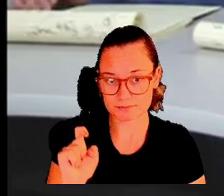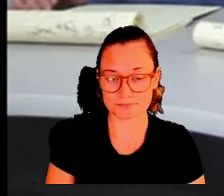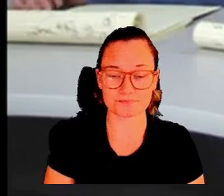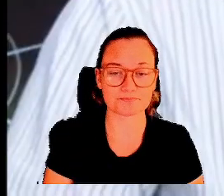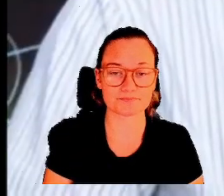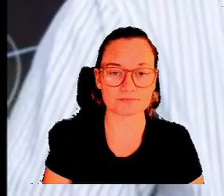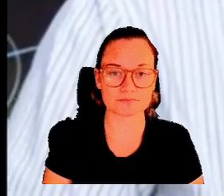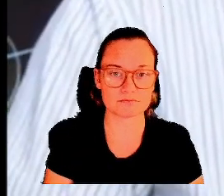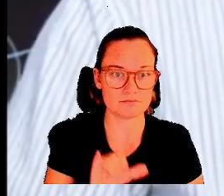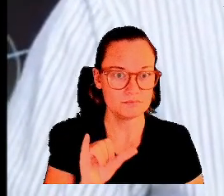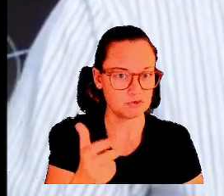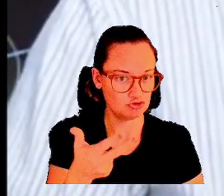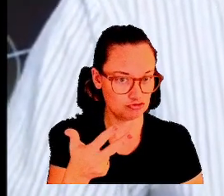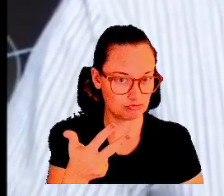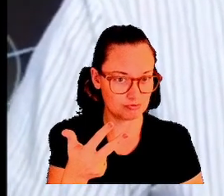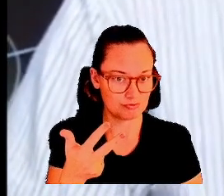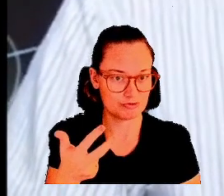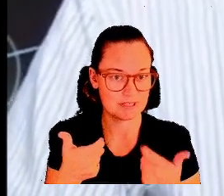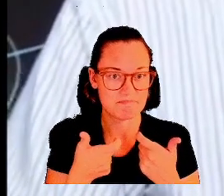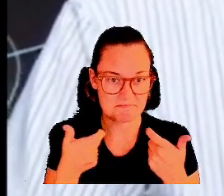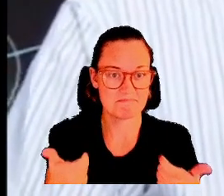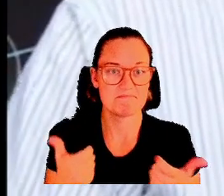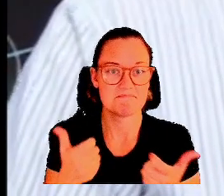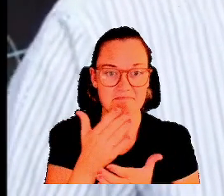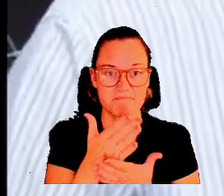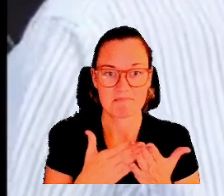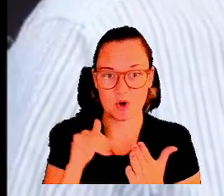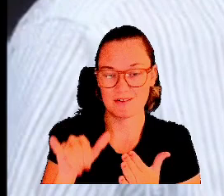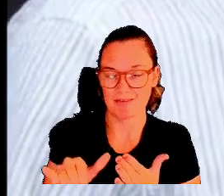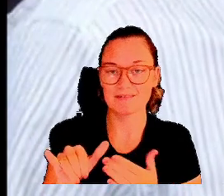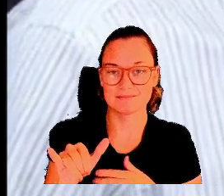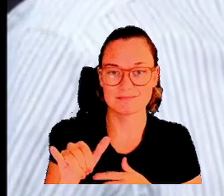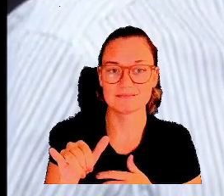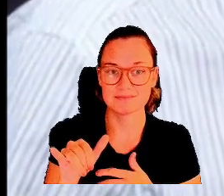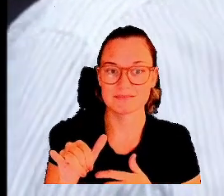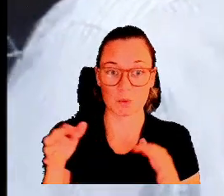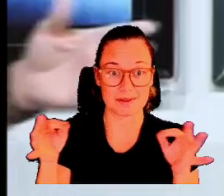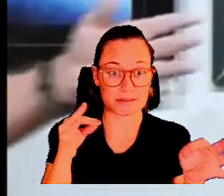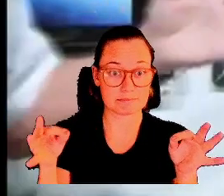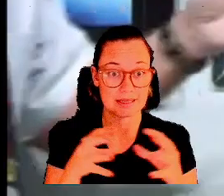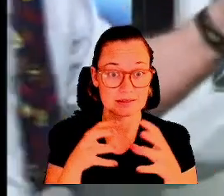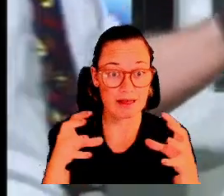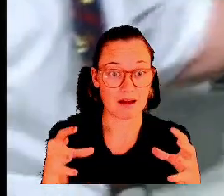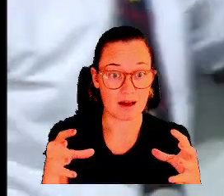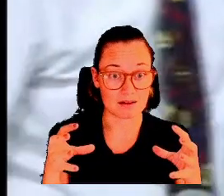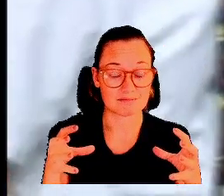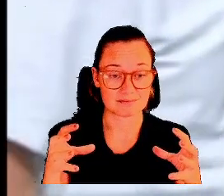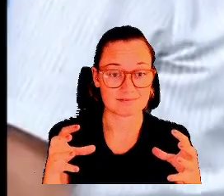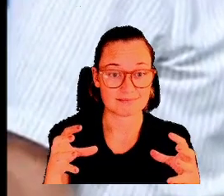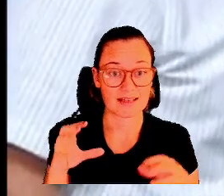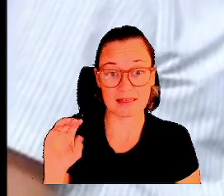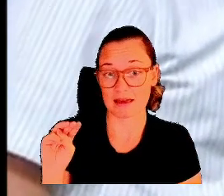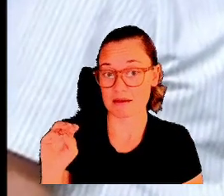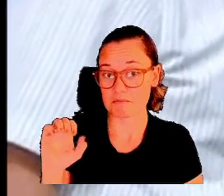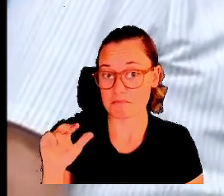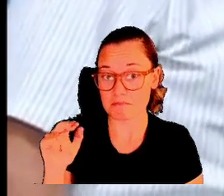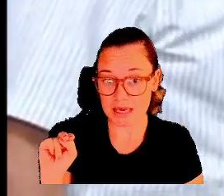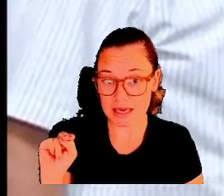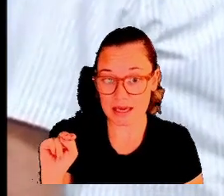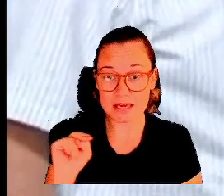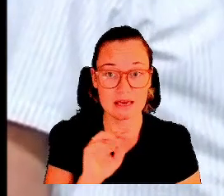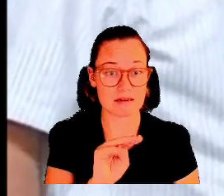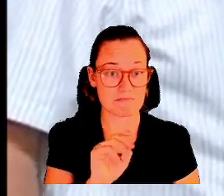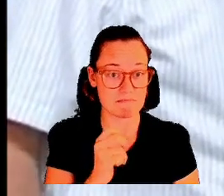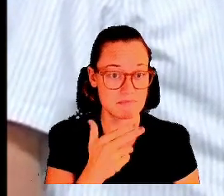measures. And it tells me a lot to tell me that the mean or the median is